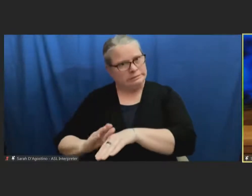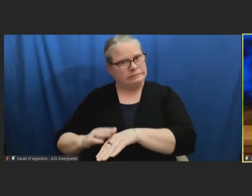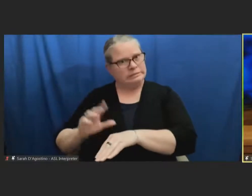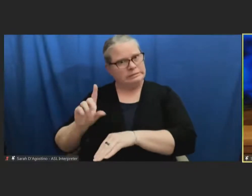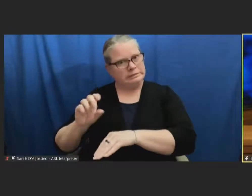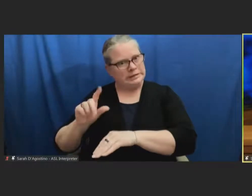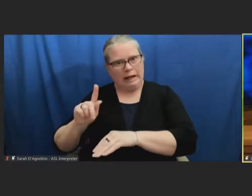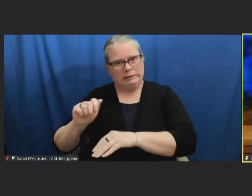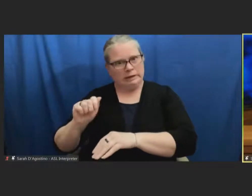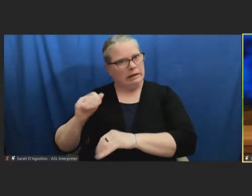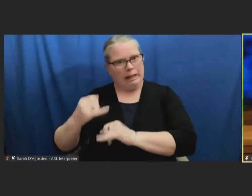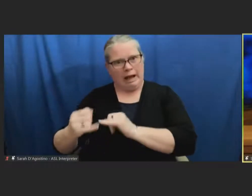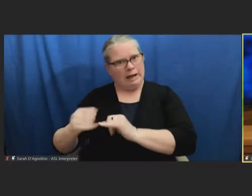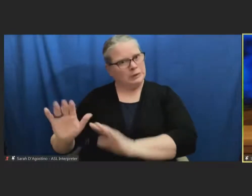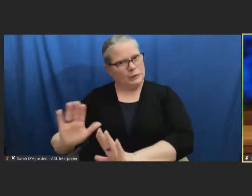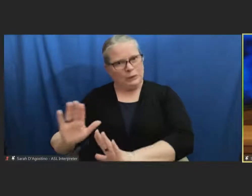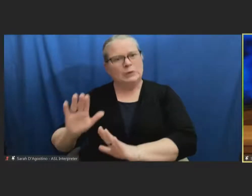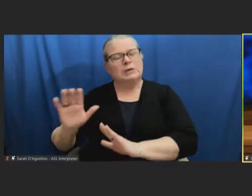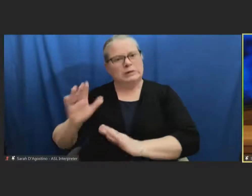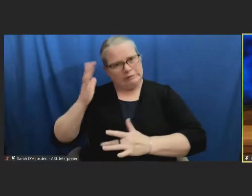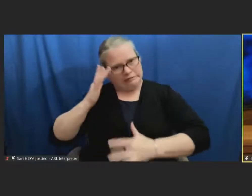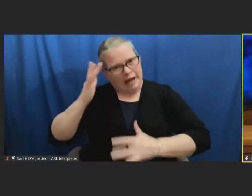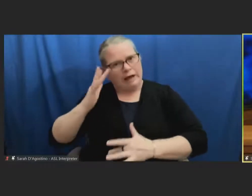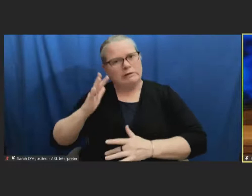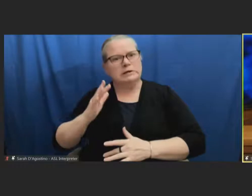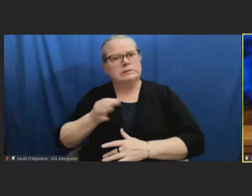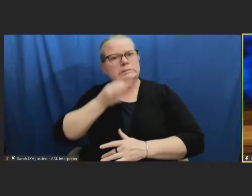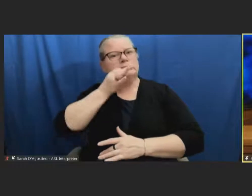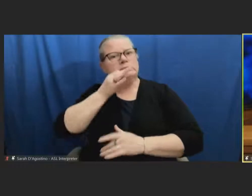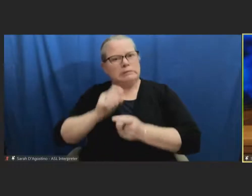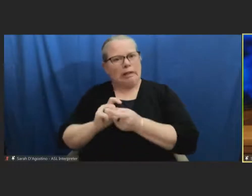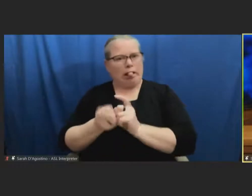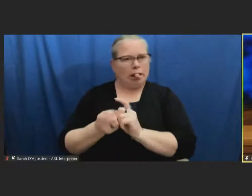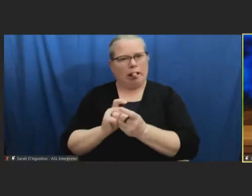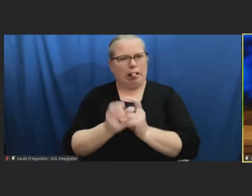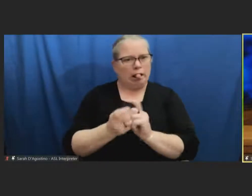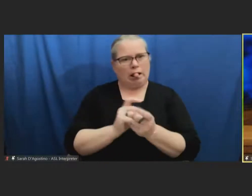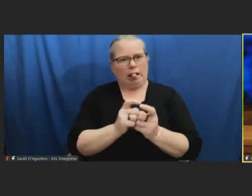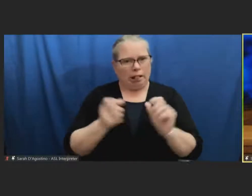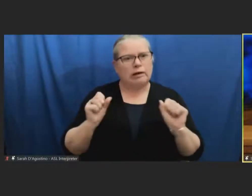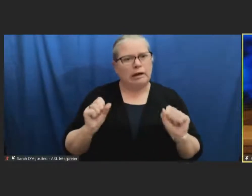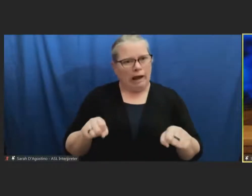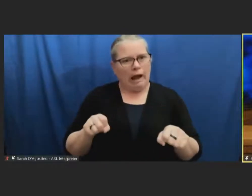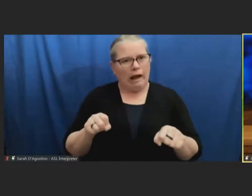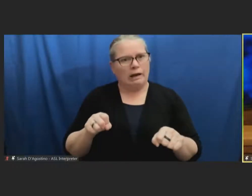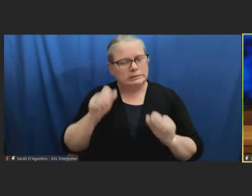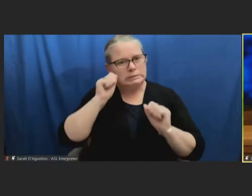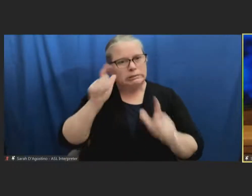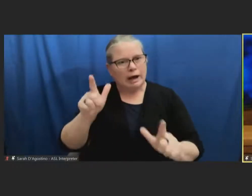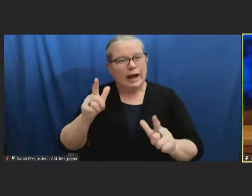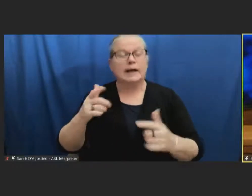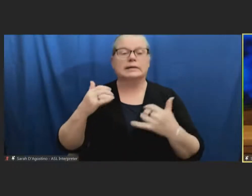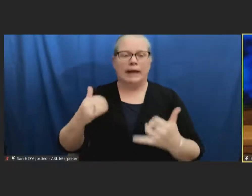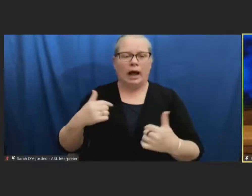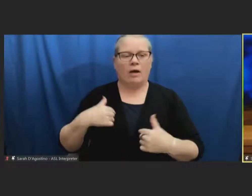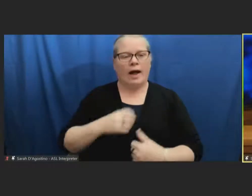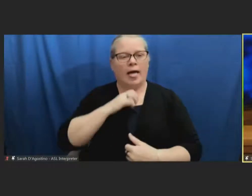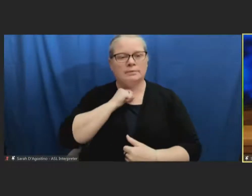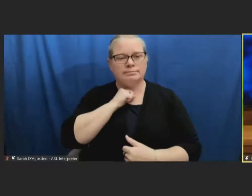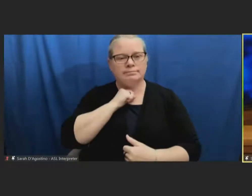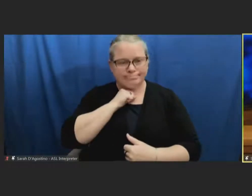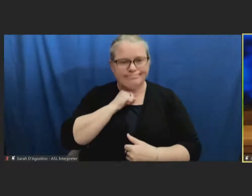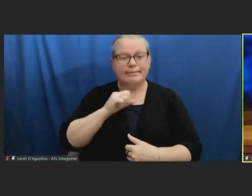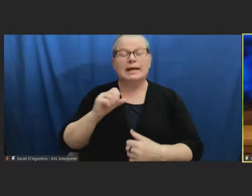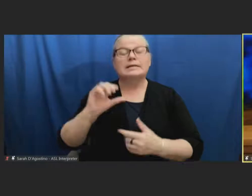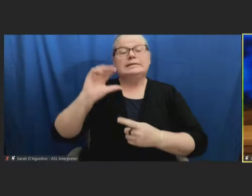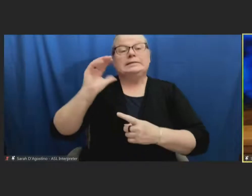virus had the capacity to mutate and surprise us. Now there seems to be more of a consensus building that this Omicron wave may well be the last major wave